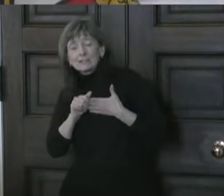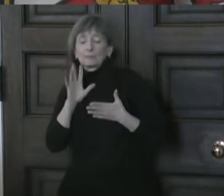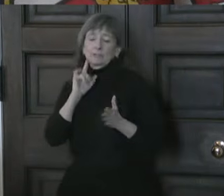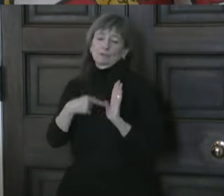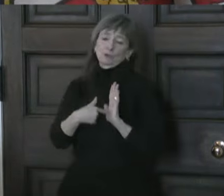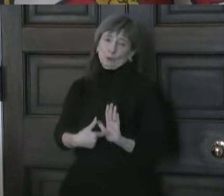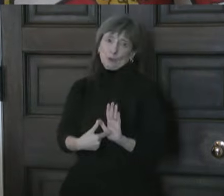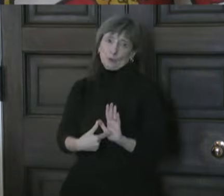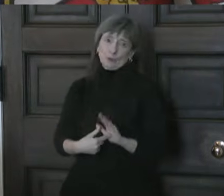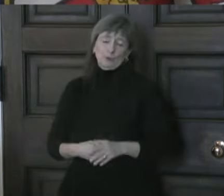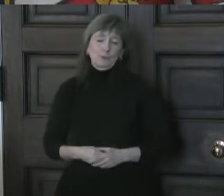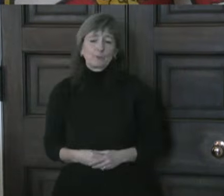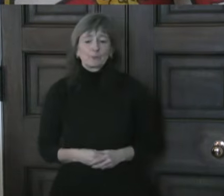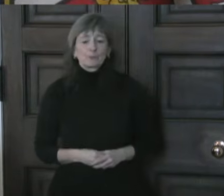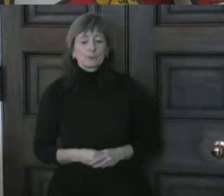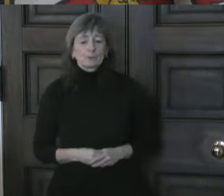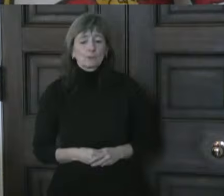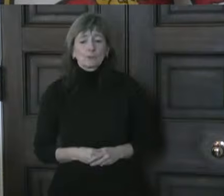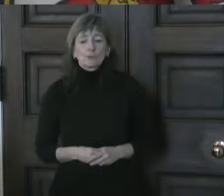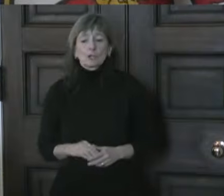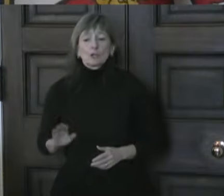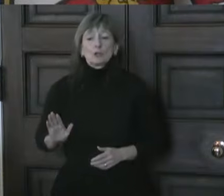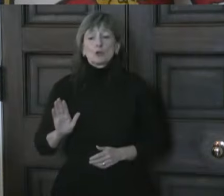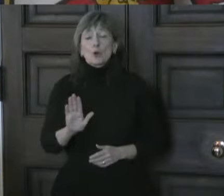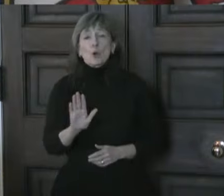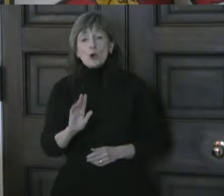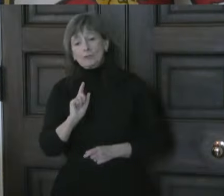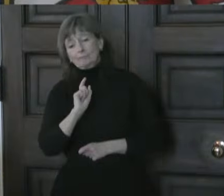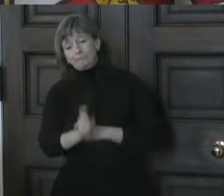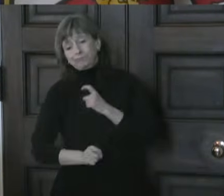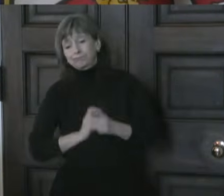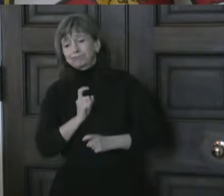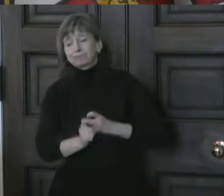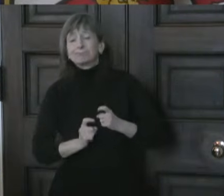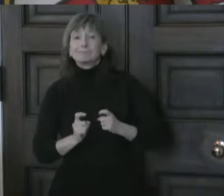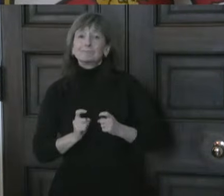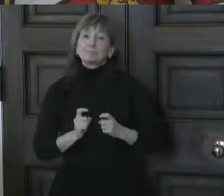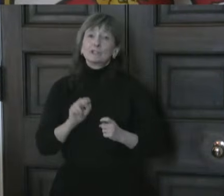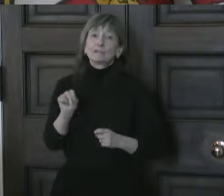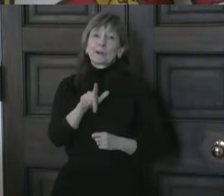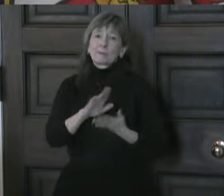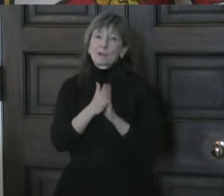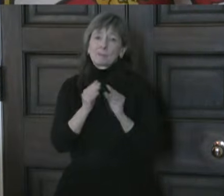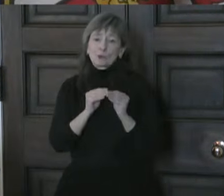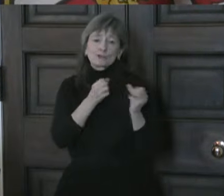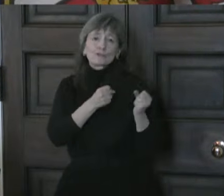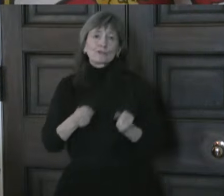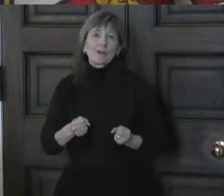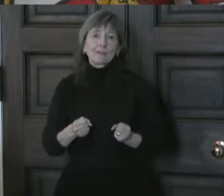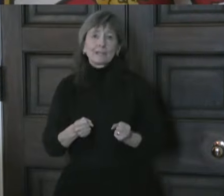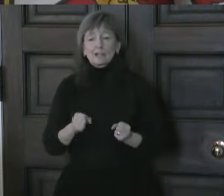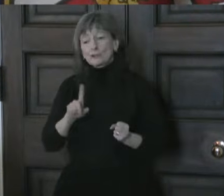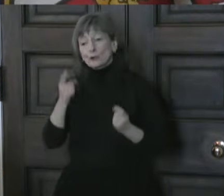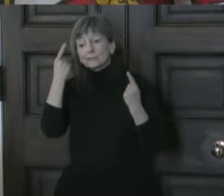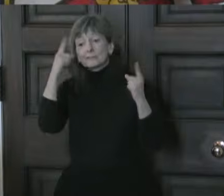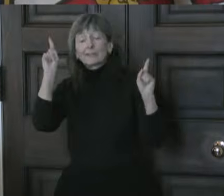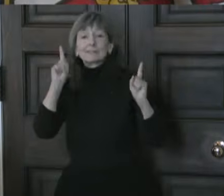example. Your contributions have made this province stronger. Your achievements will continue to inspire